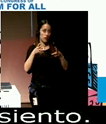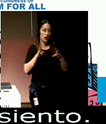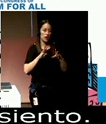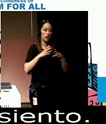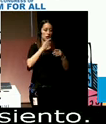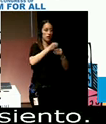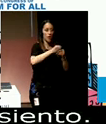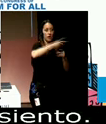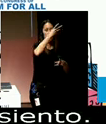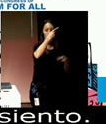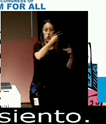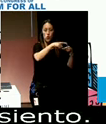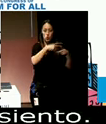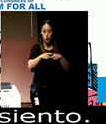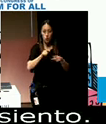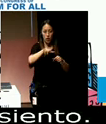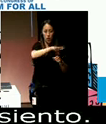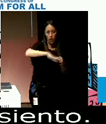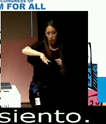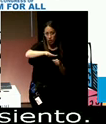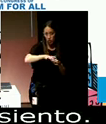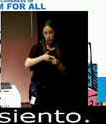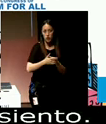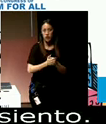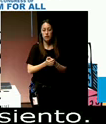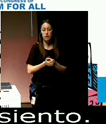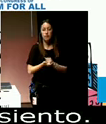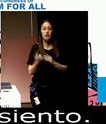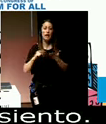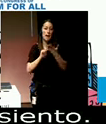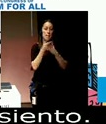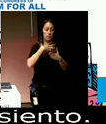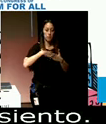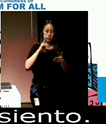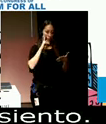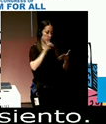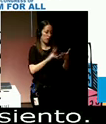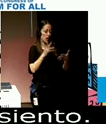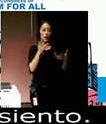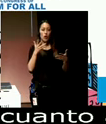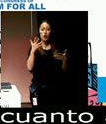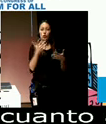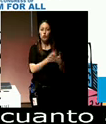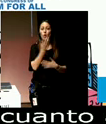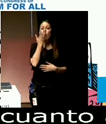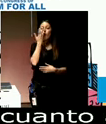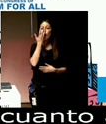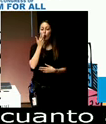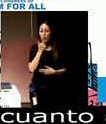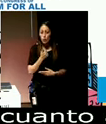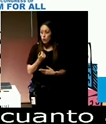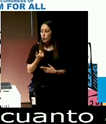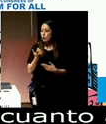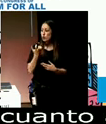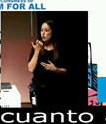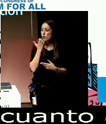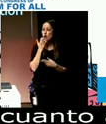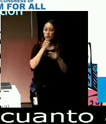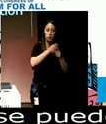we can show more information. We call those information facilities. For example, we can show all the